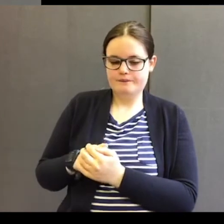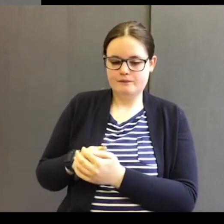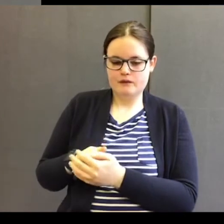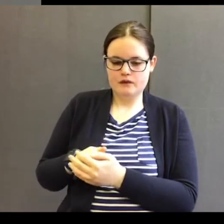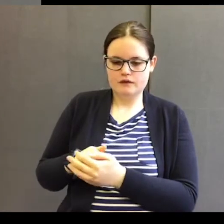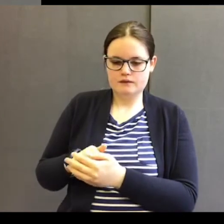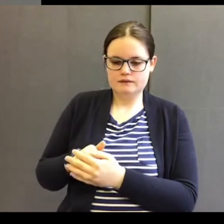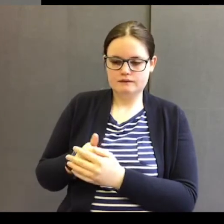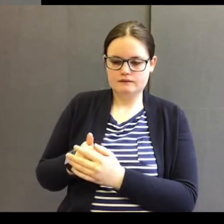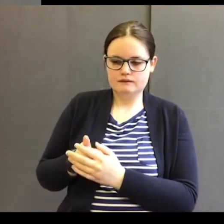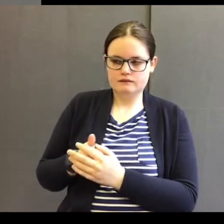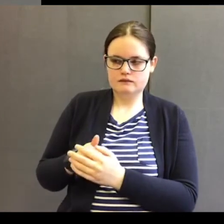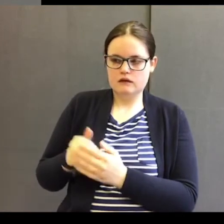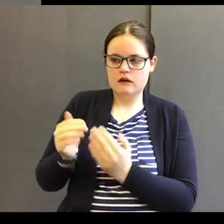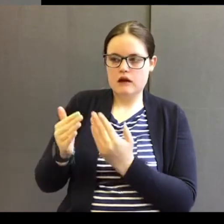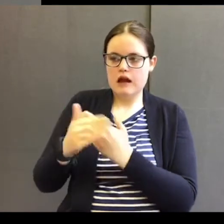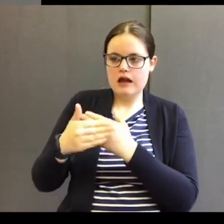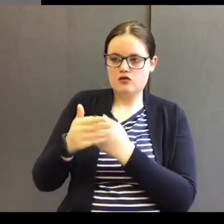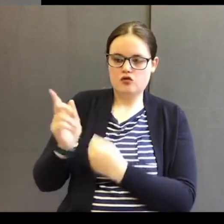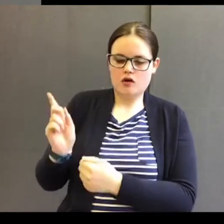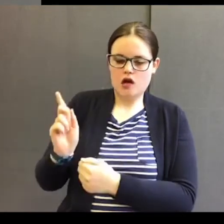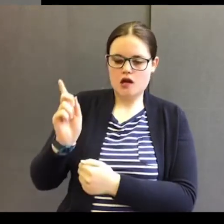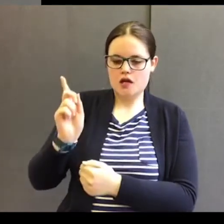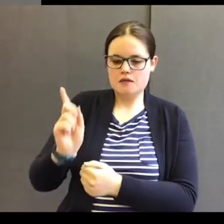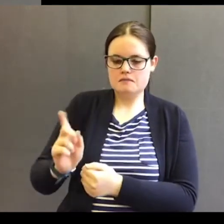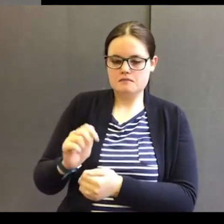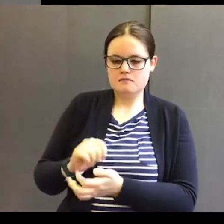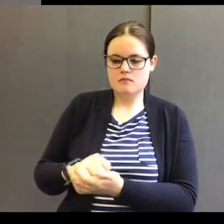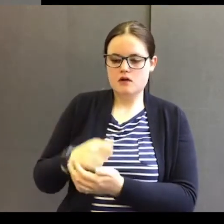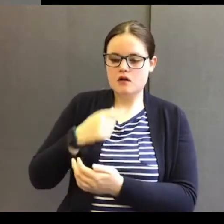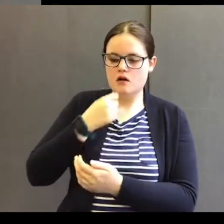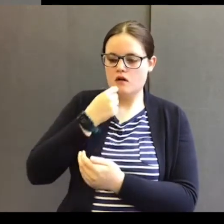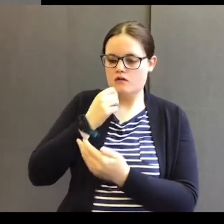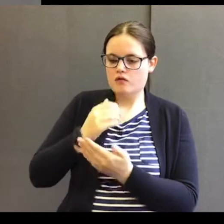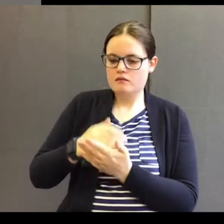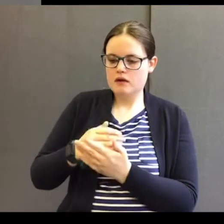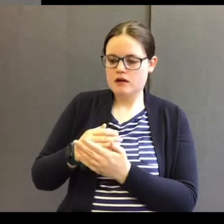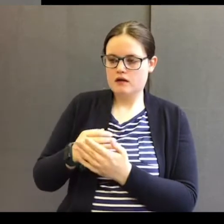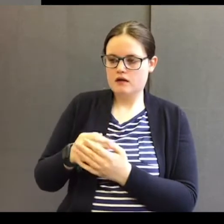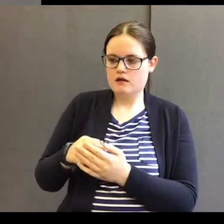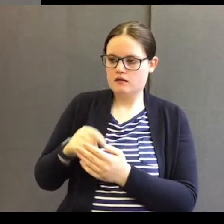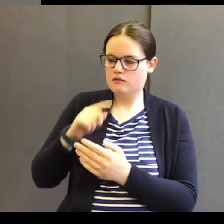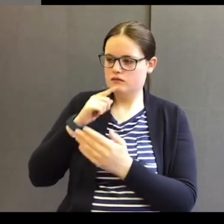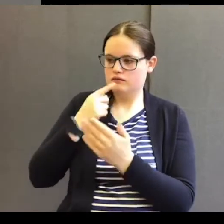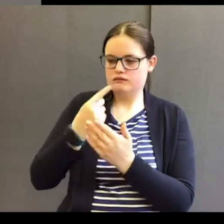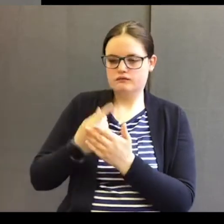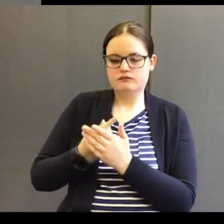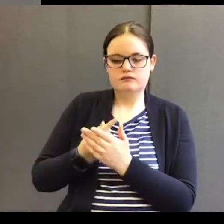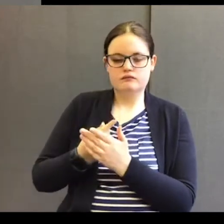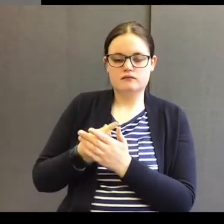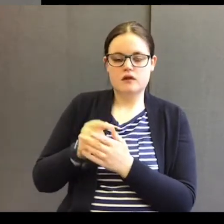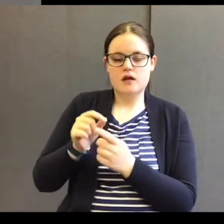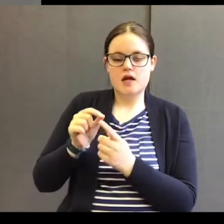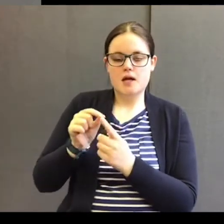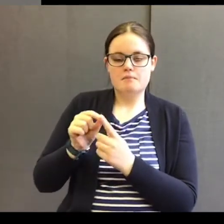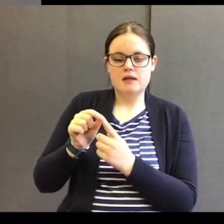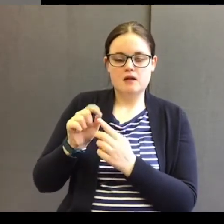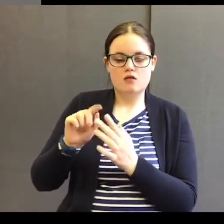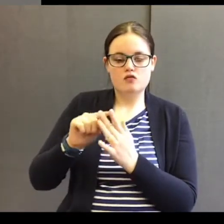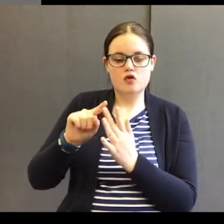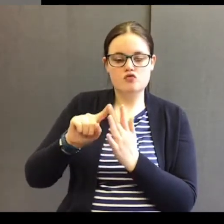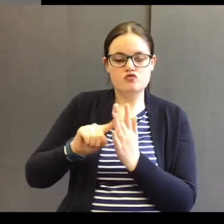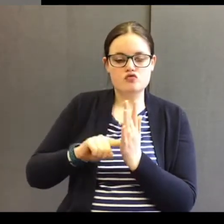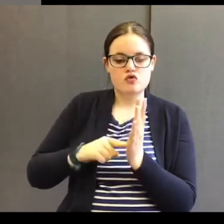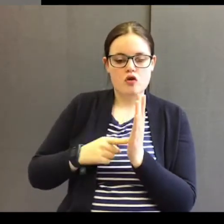to age, as we sing, the angel comes and there's going to be a commission. Peter